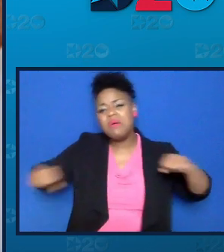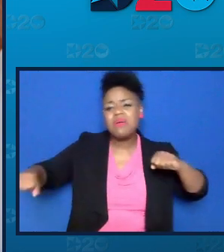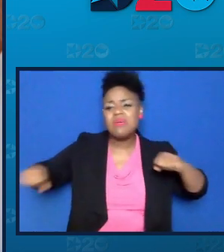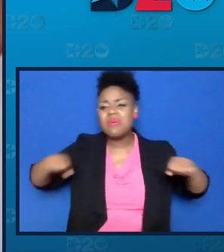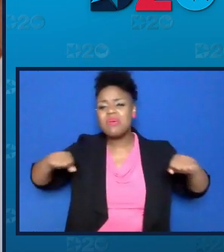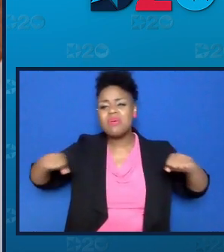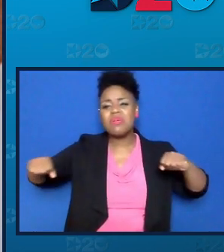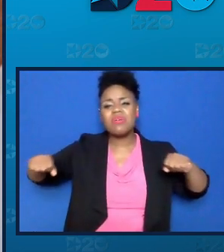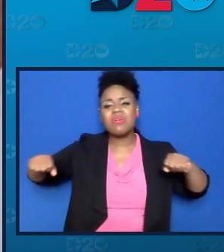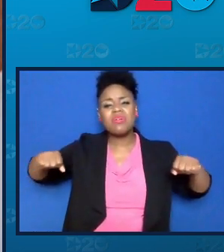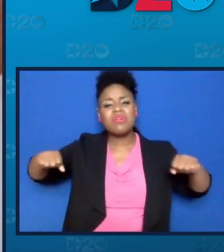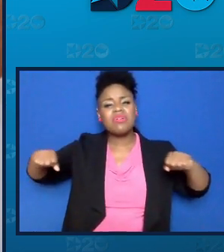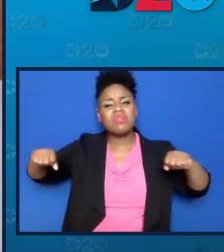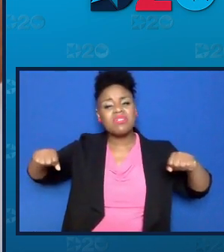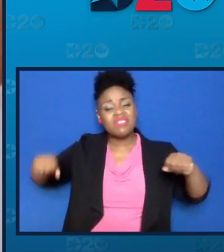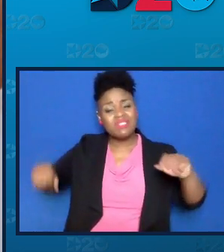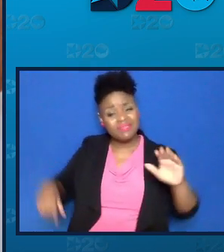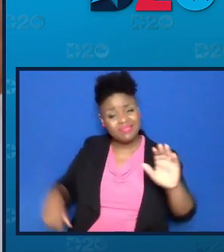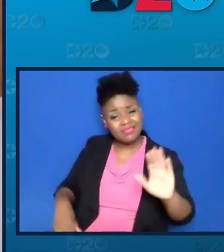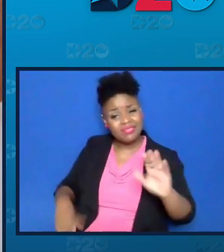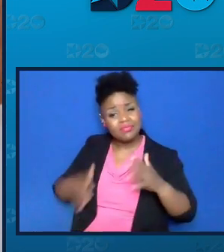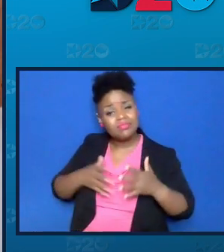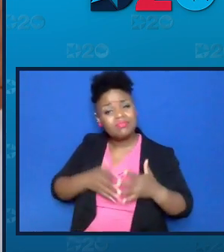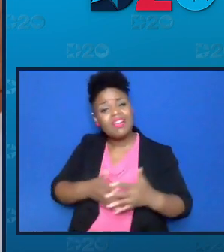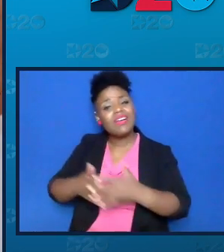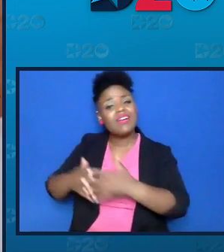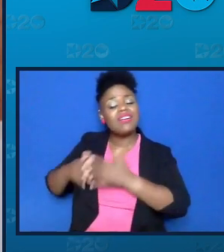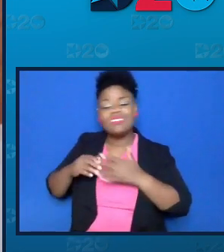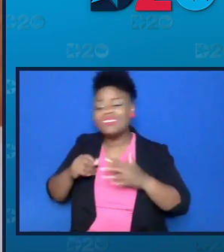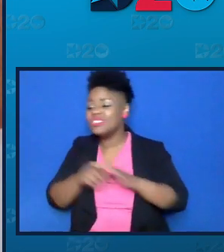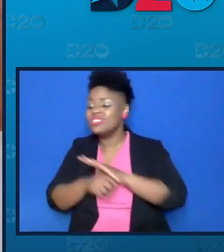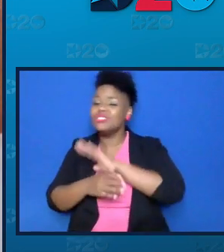But the American story has had moments like this before.